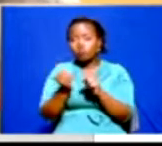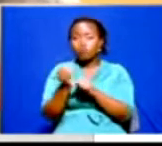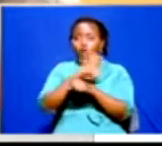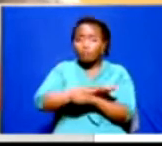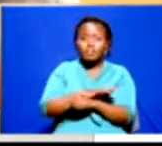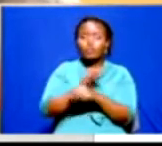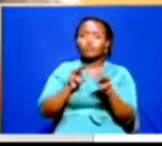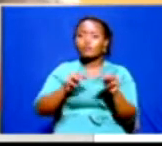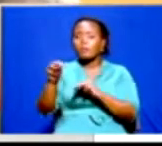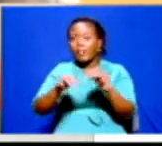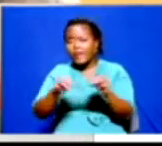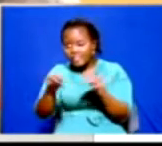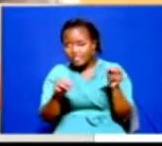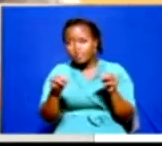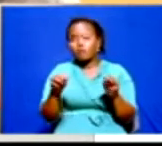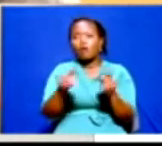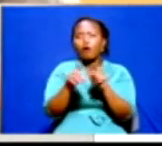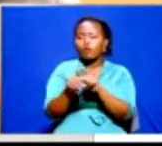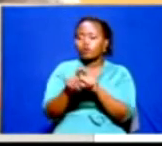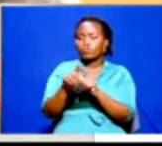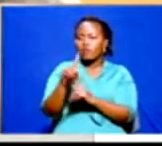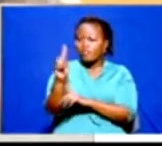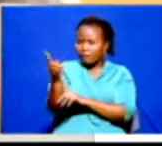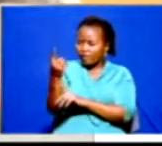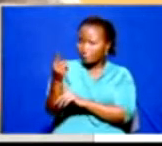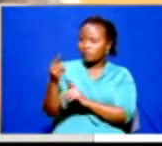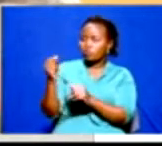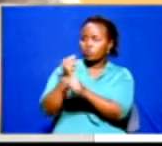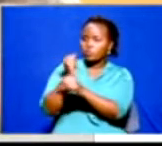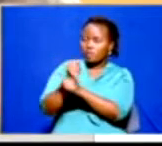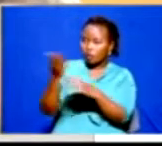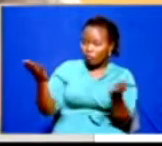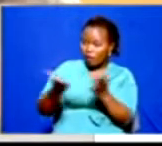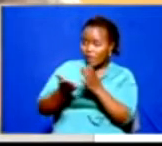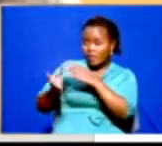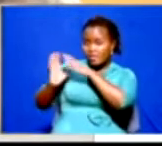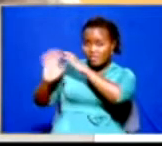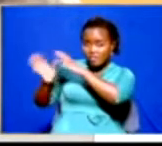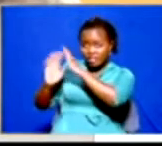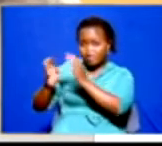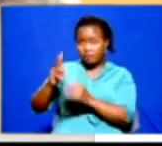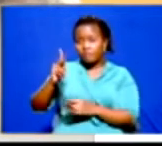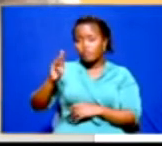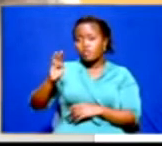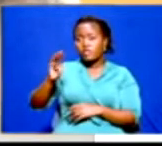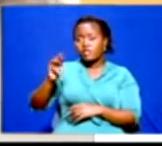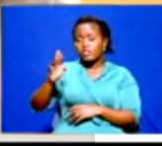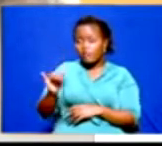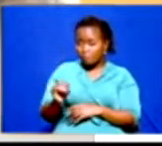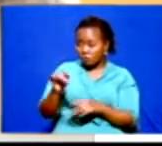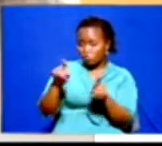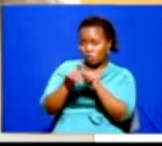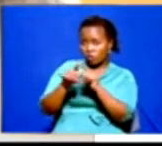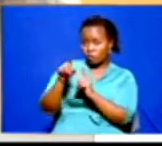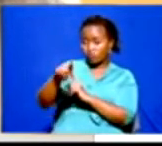country, the first sequencing was done in Kilifi, Cambridge Trust, and that clearly tells you